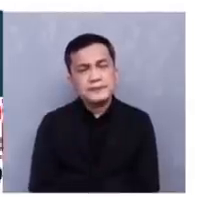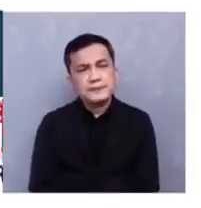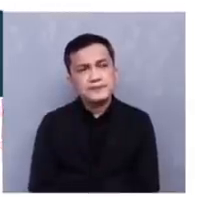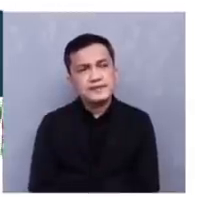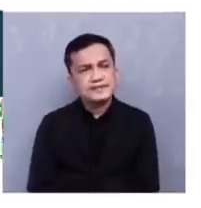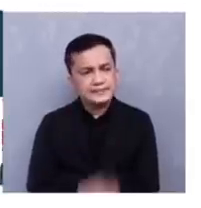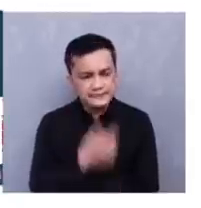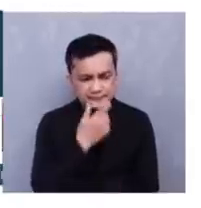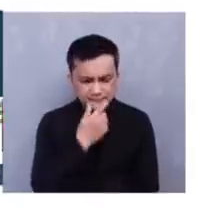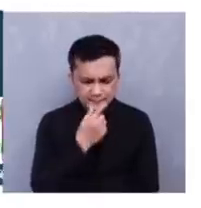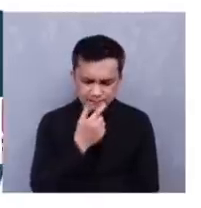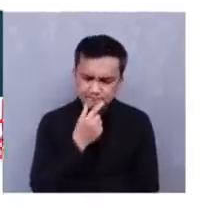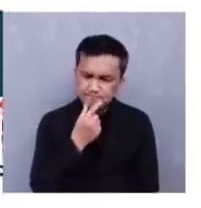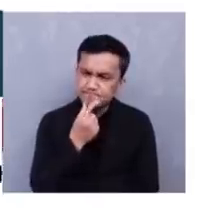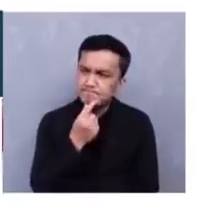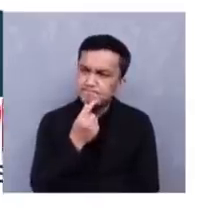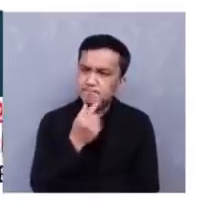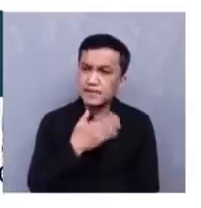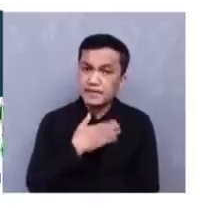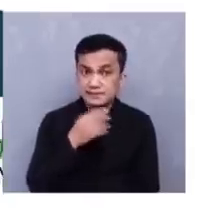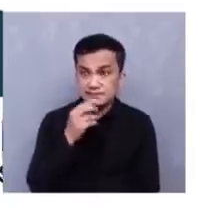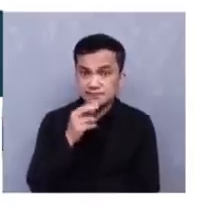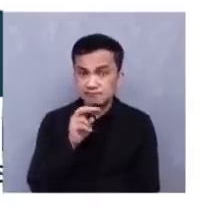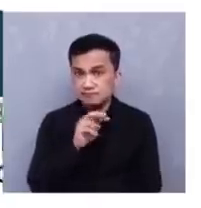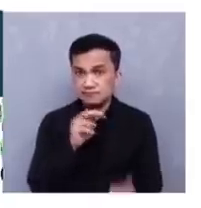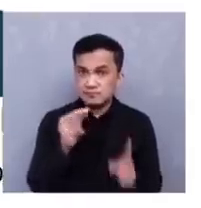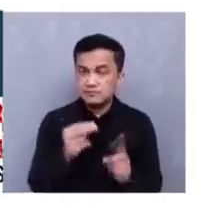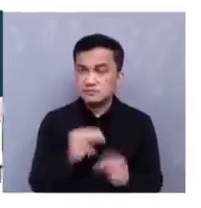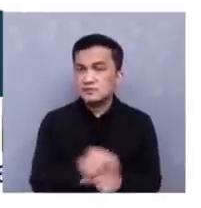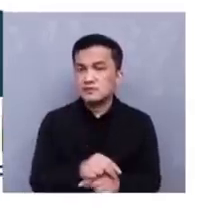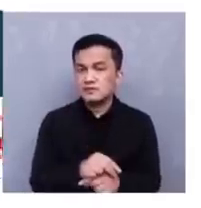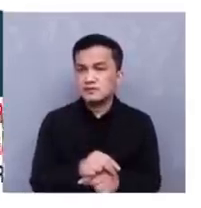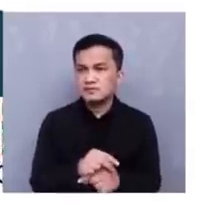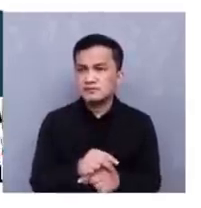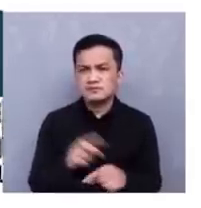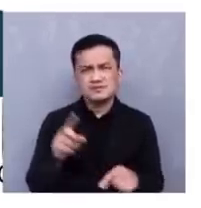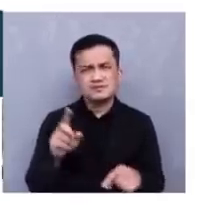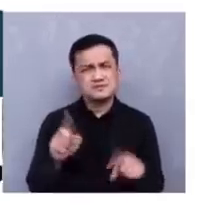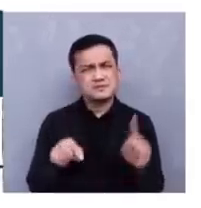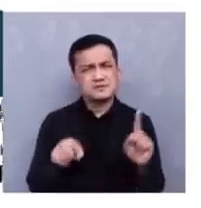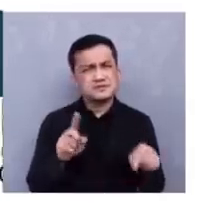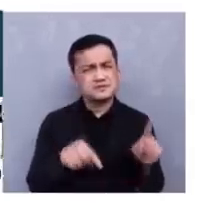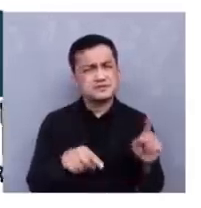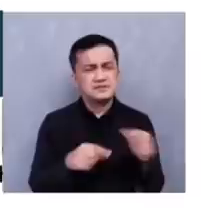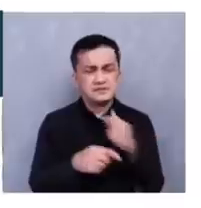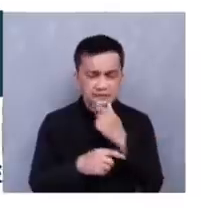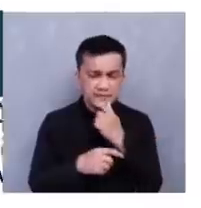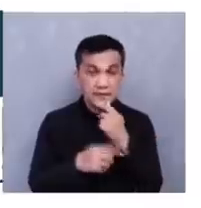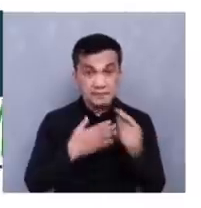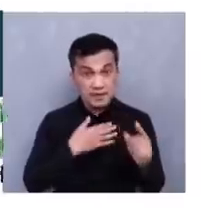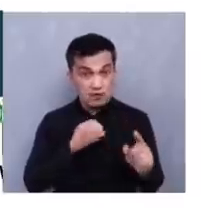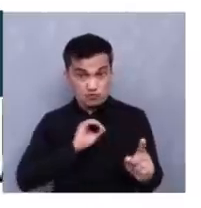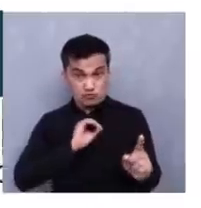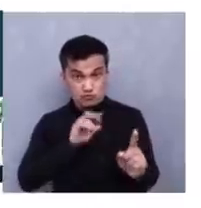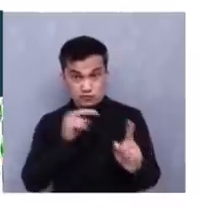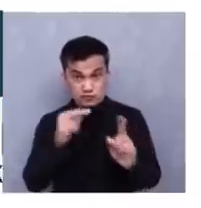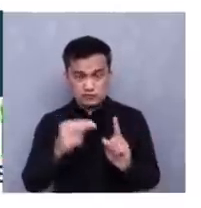ang tingin ko, it's because of the various from my point of view, no, the